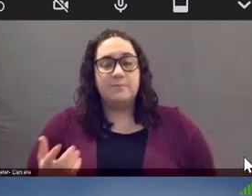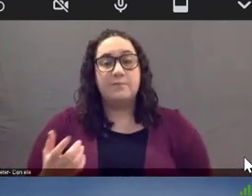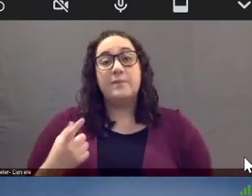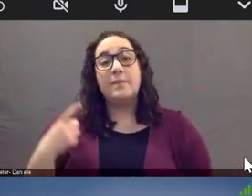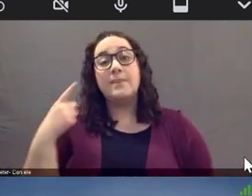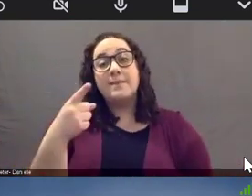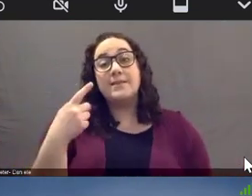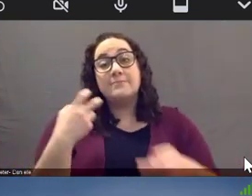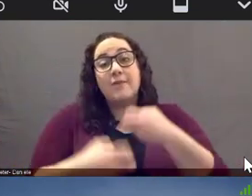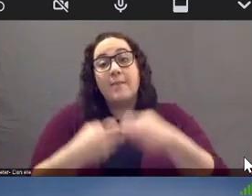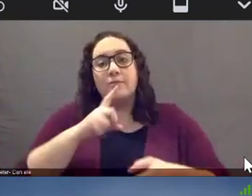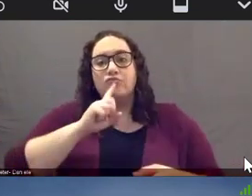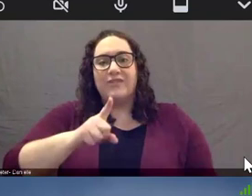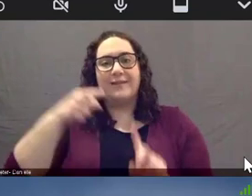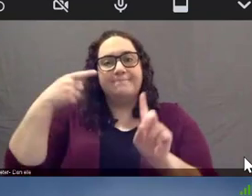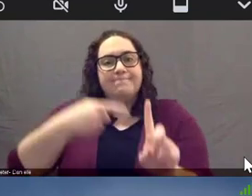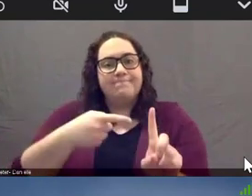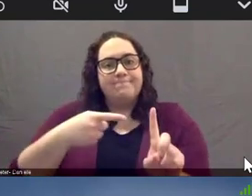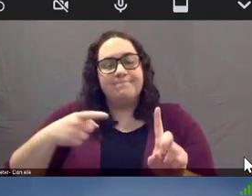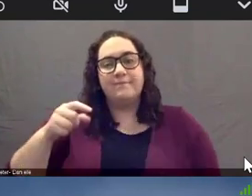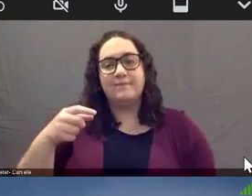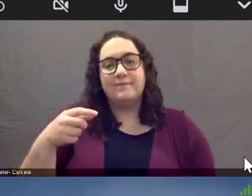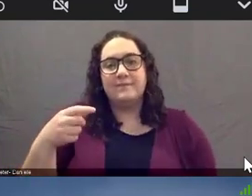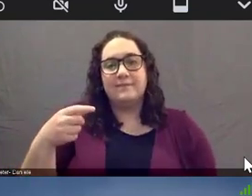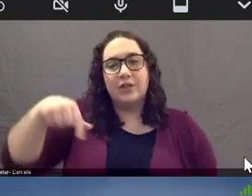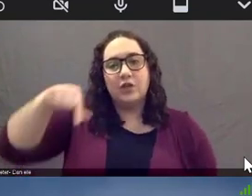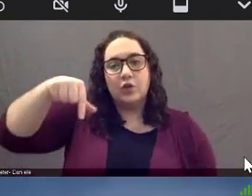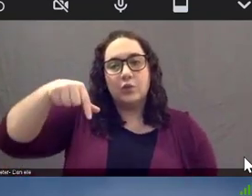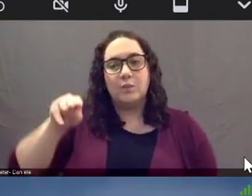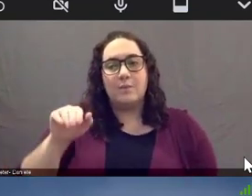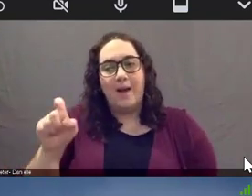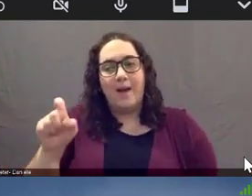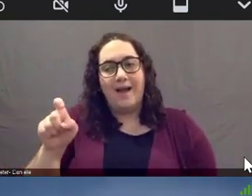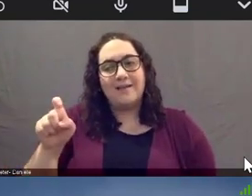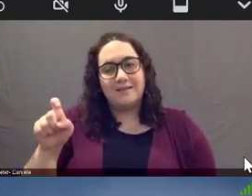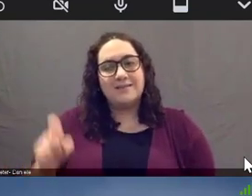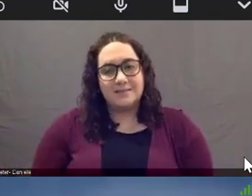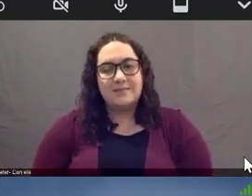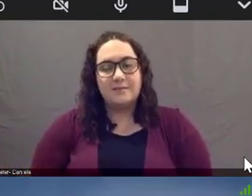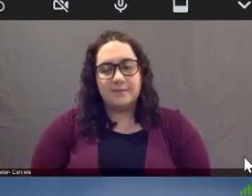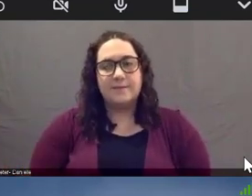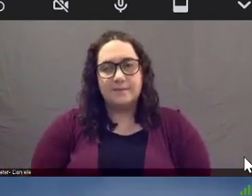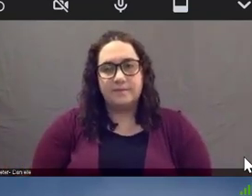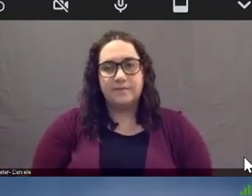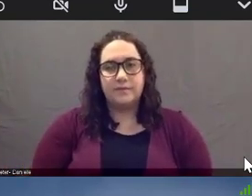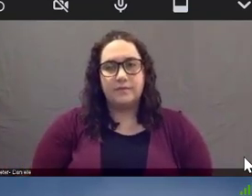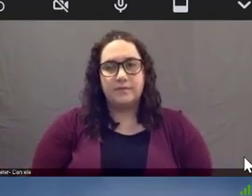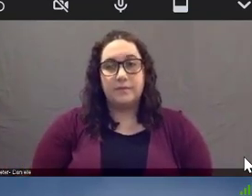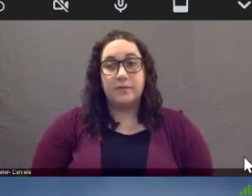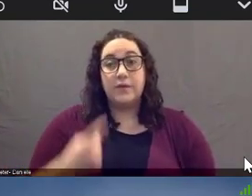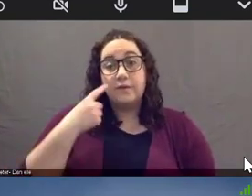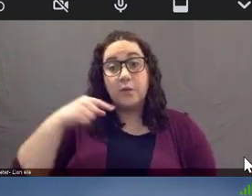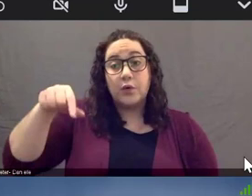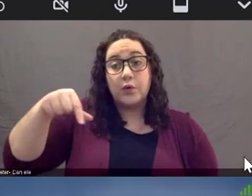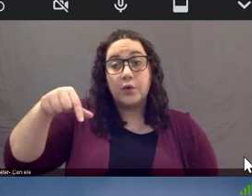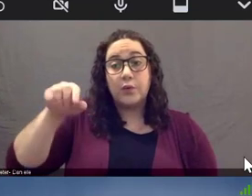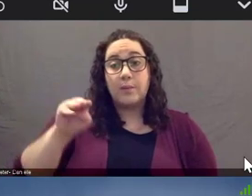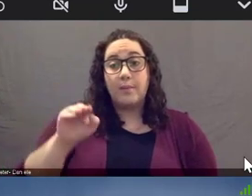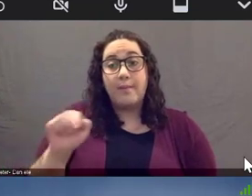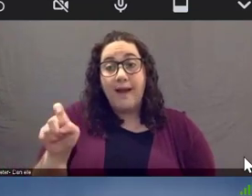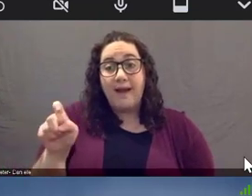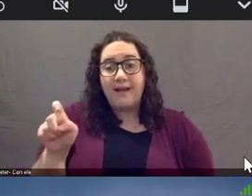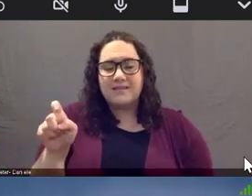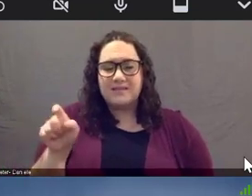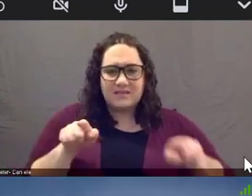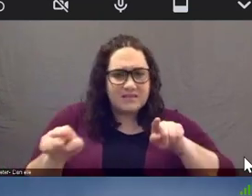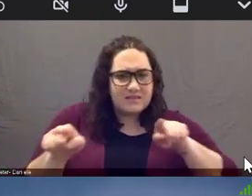rate, or where we get the maximum amount of heat. And when we do that, we look for the fluid that can change the temperature the most.